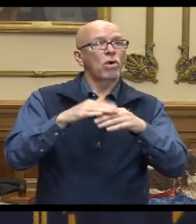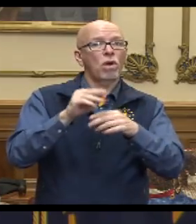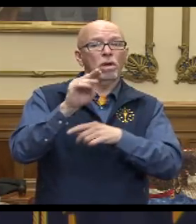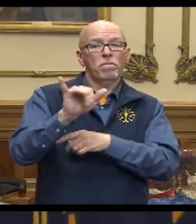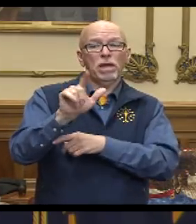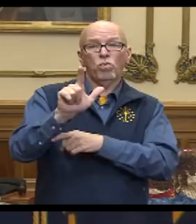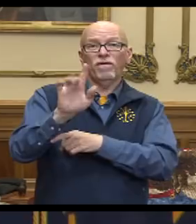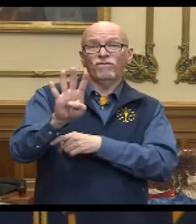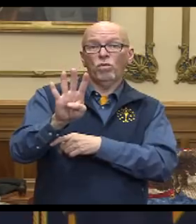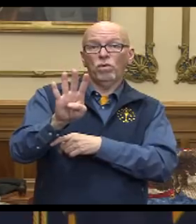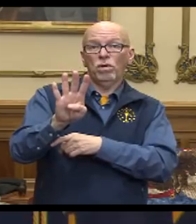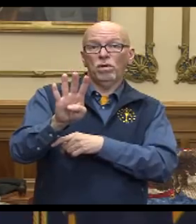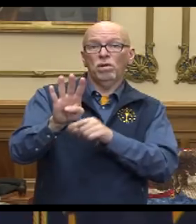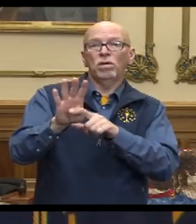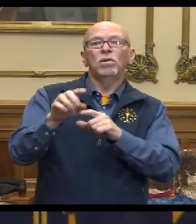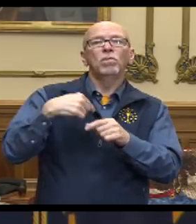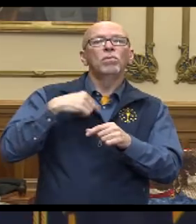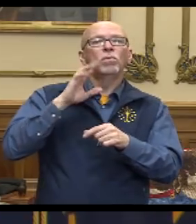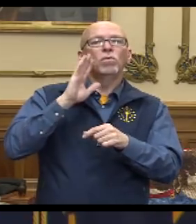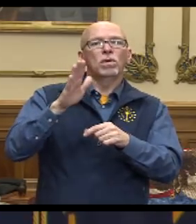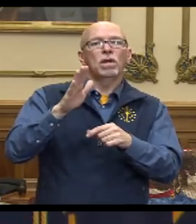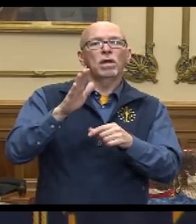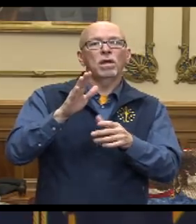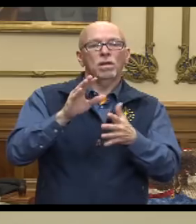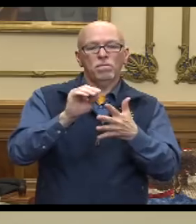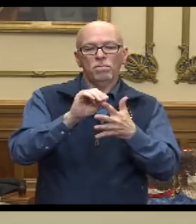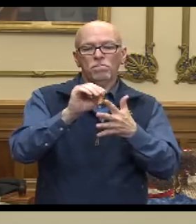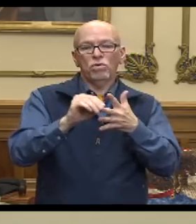24th, we'll move to stage 3.